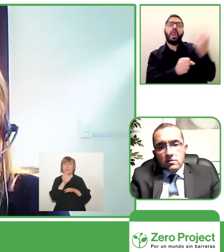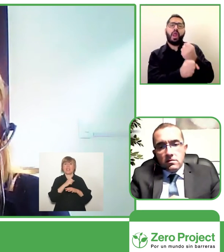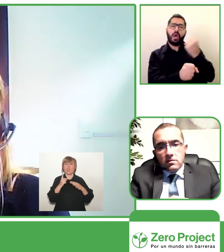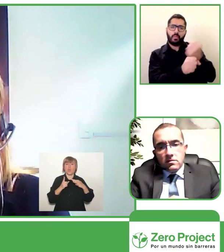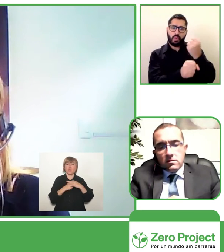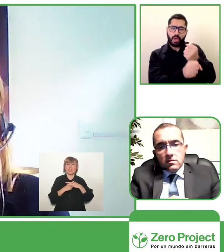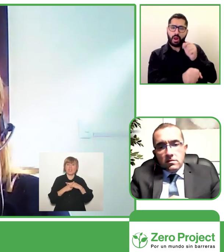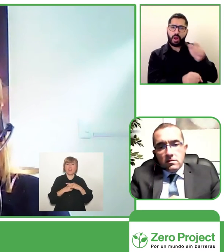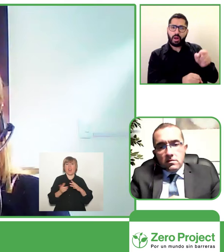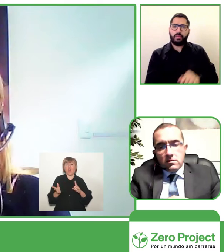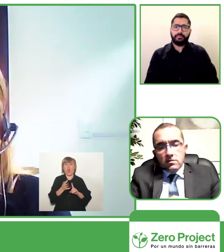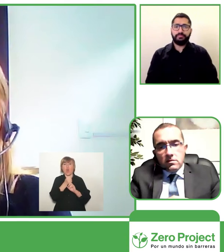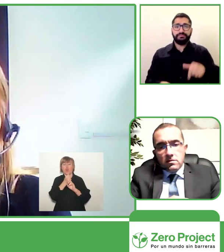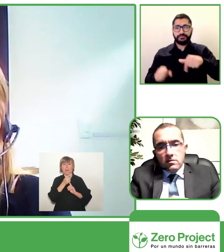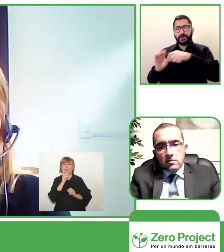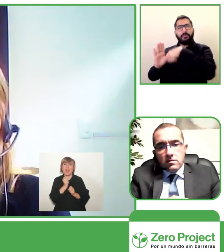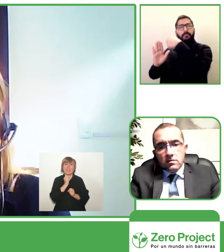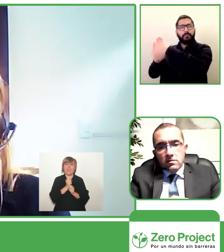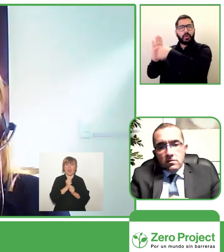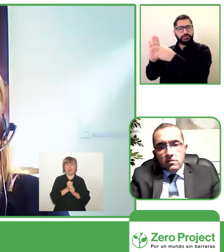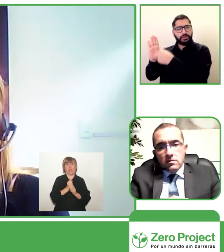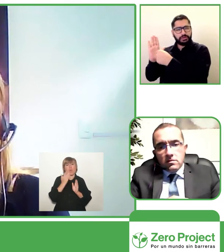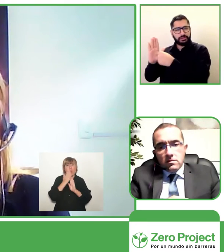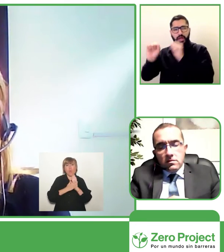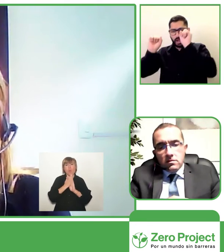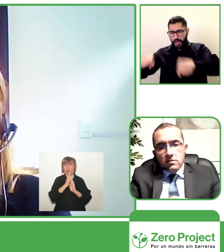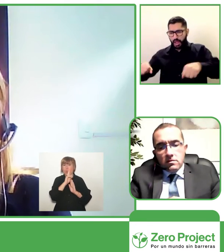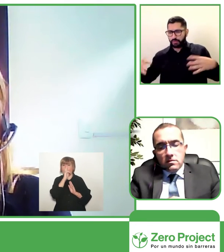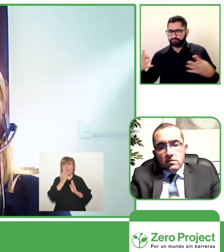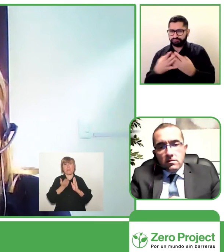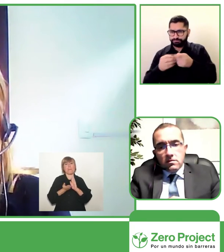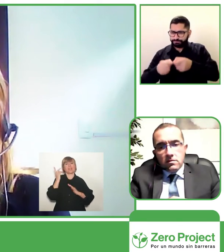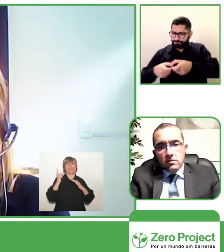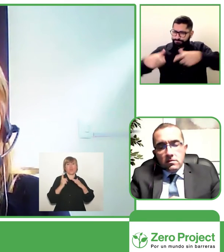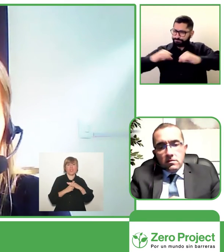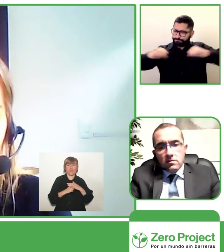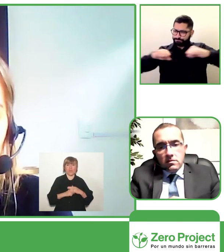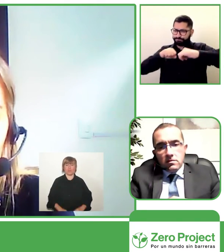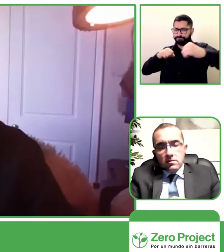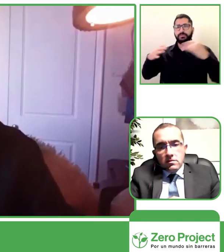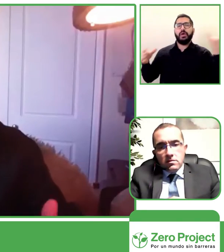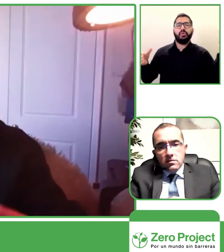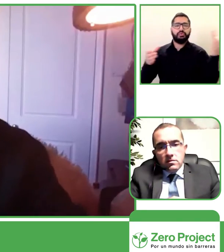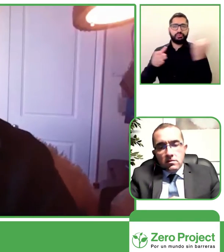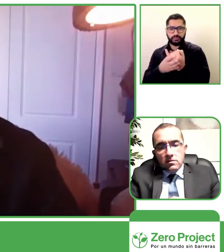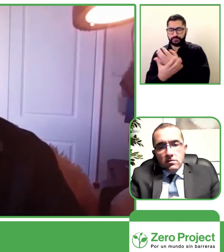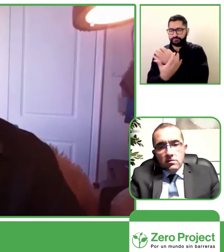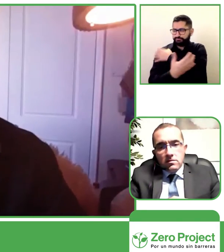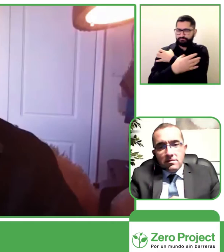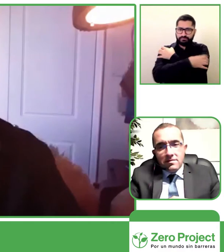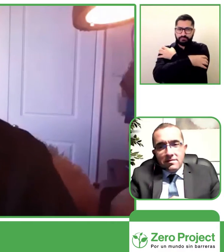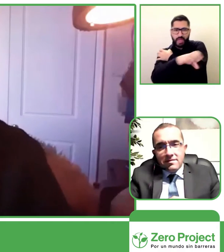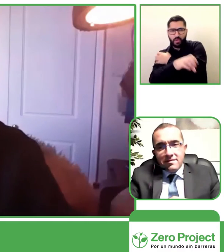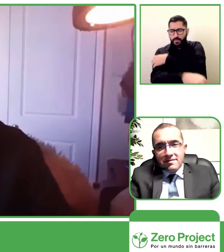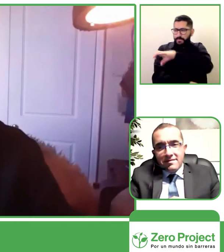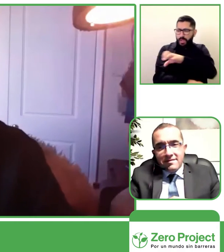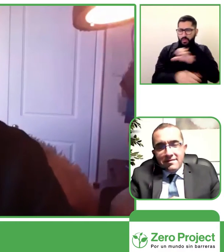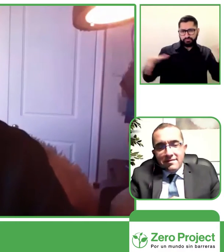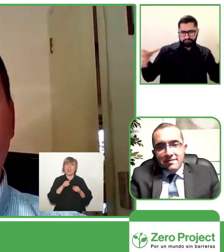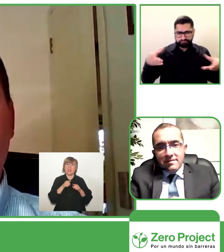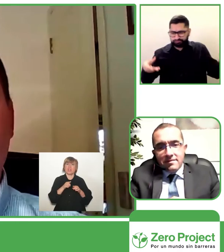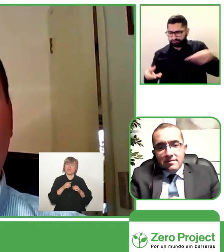It is indeed a project of the network of inclusive companies to work for a more inclusive Uruguay.